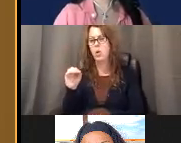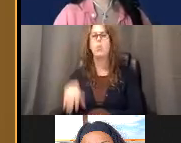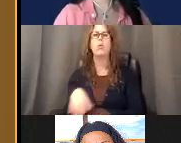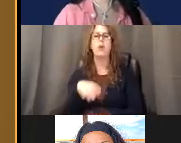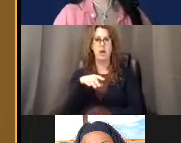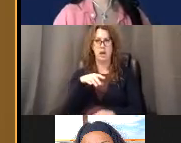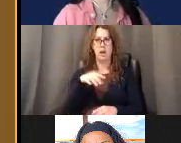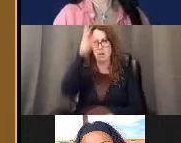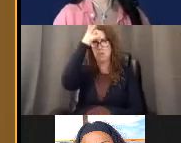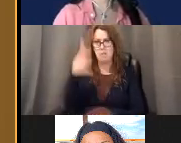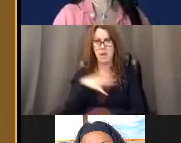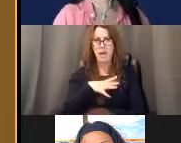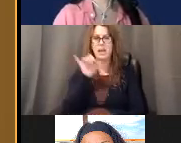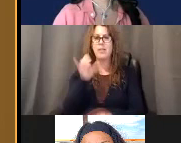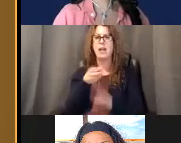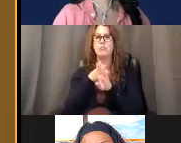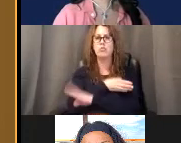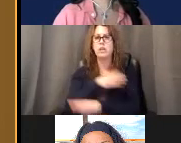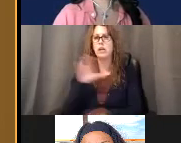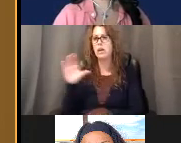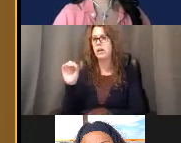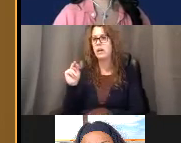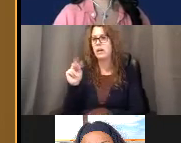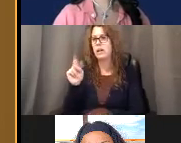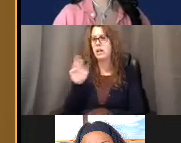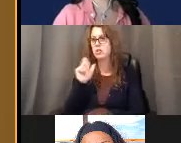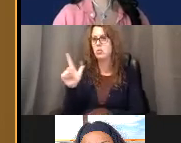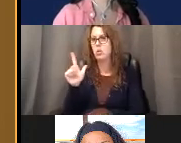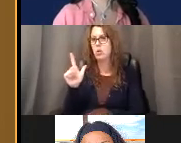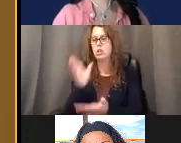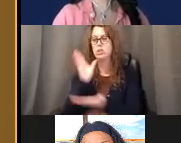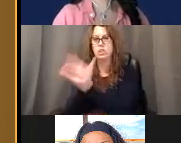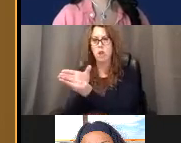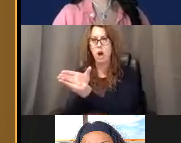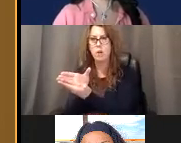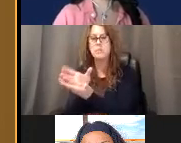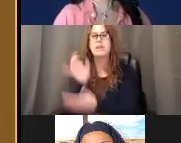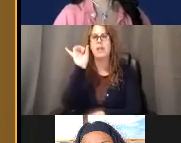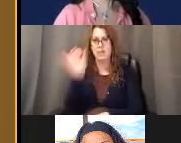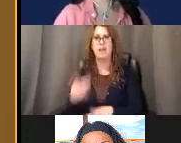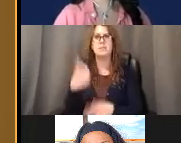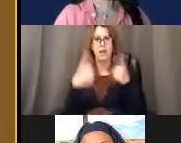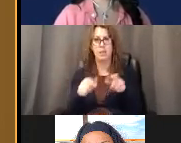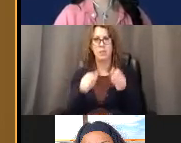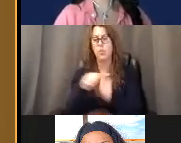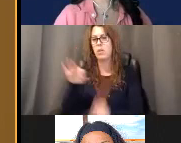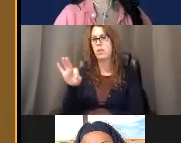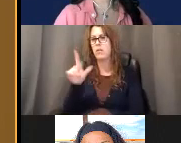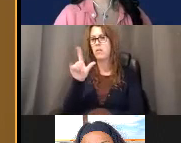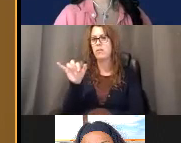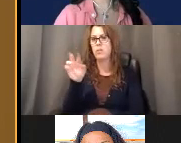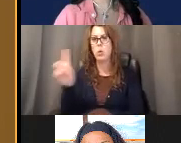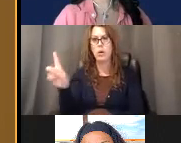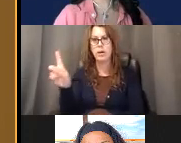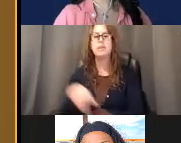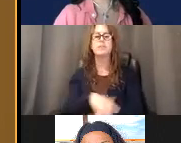pretextual stops are a big part of that. They're also constitutional. And so what Ramsey County did was, in going through a process where